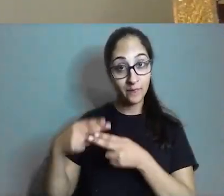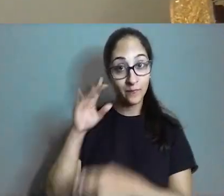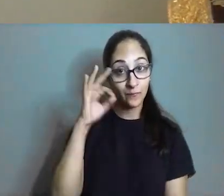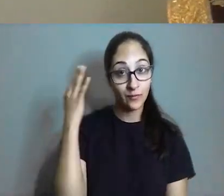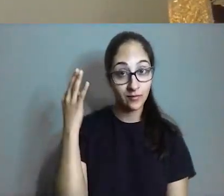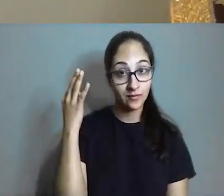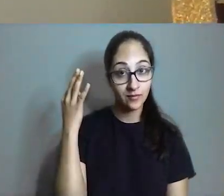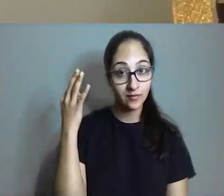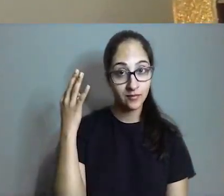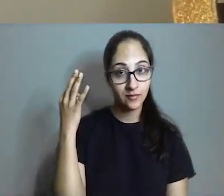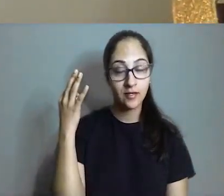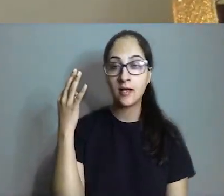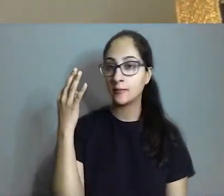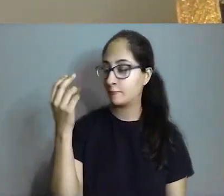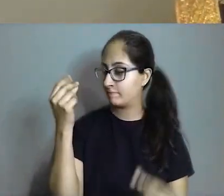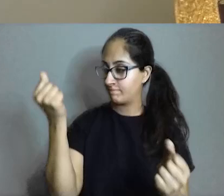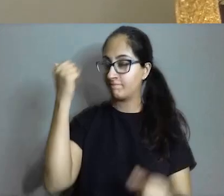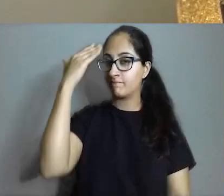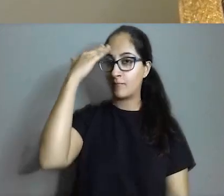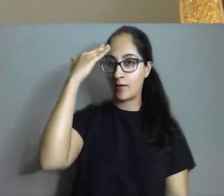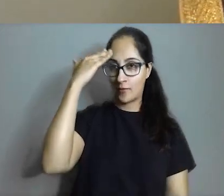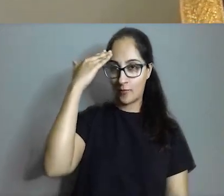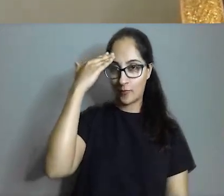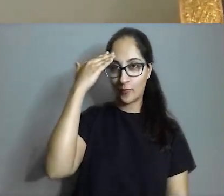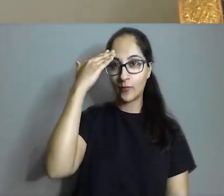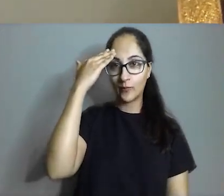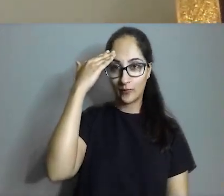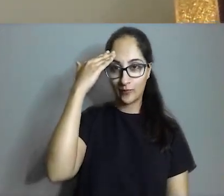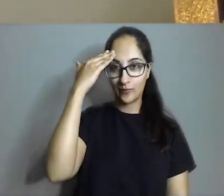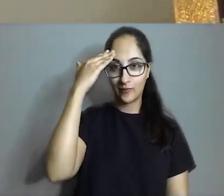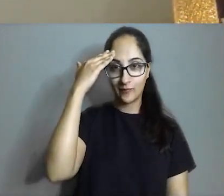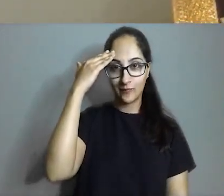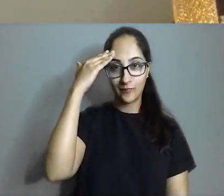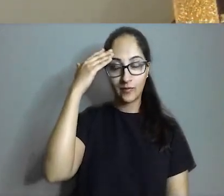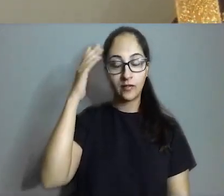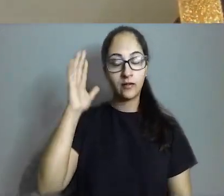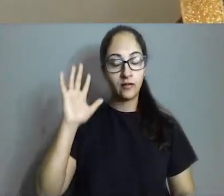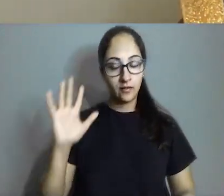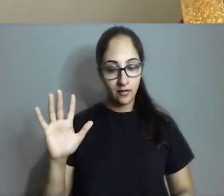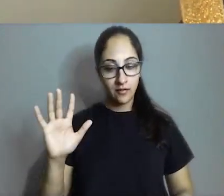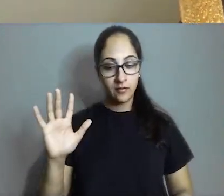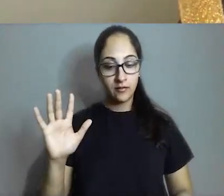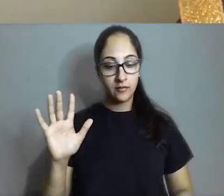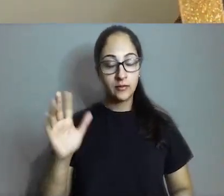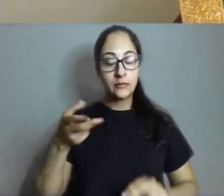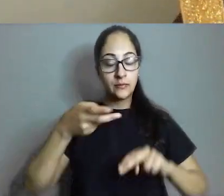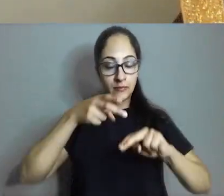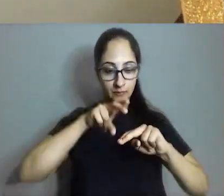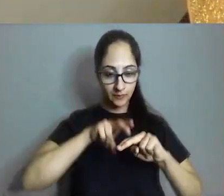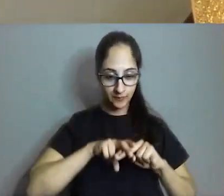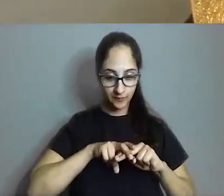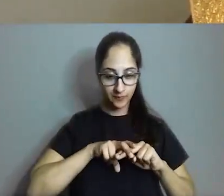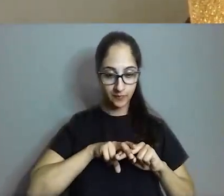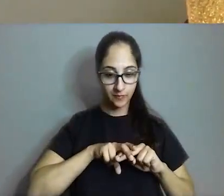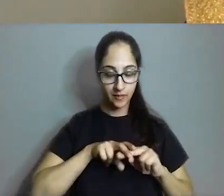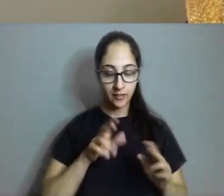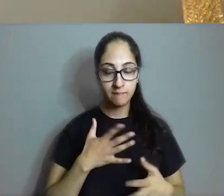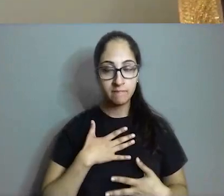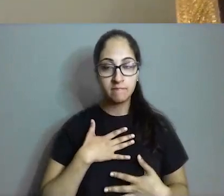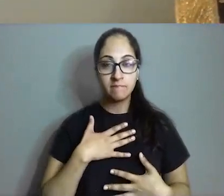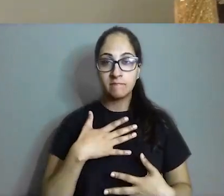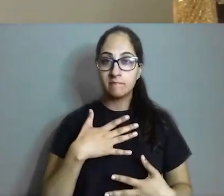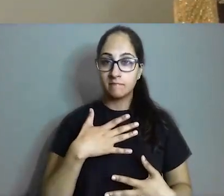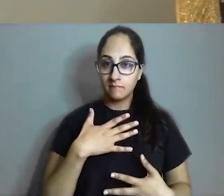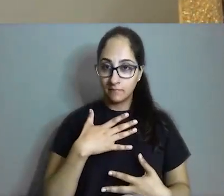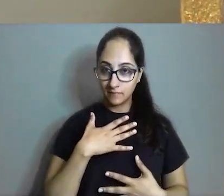Guvia, France. And I knew exactly where that was. And so I recall taking a deep breath